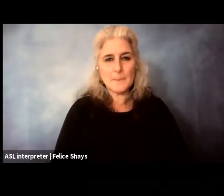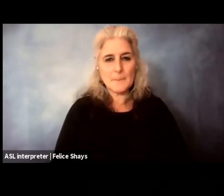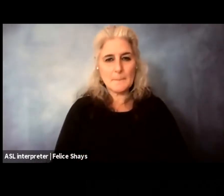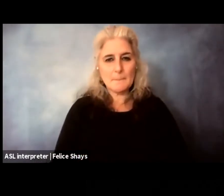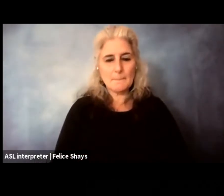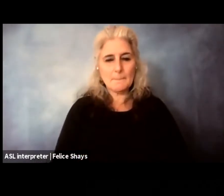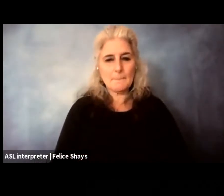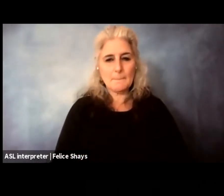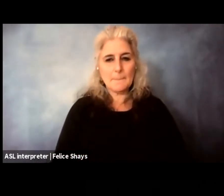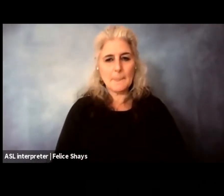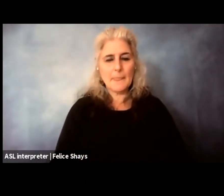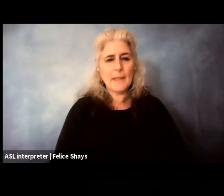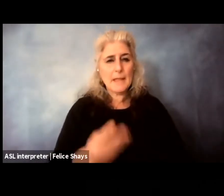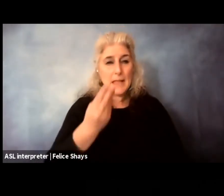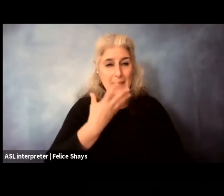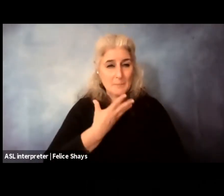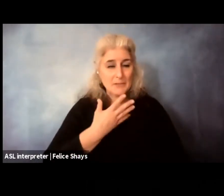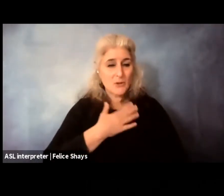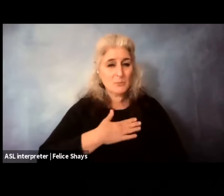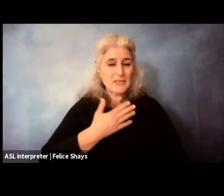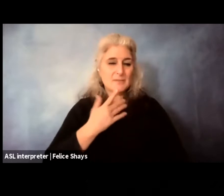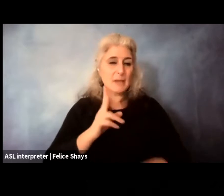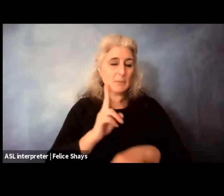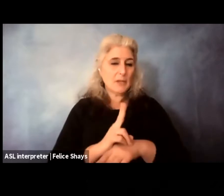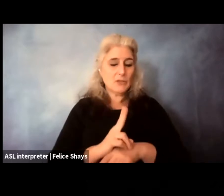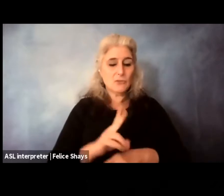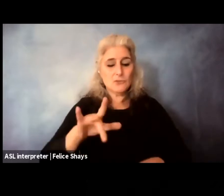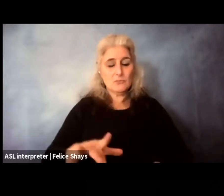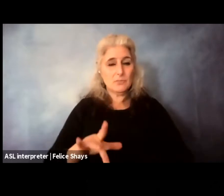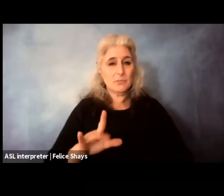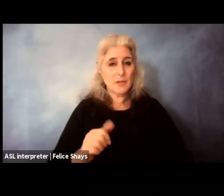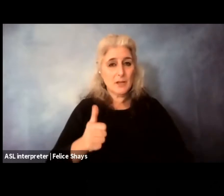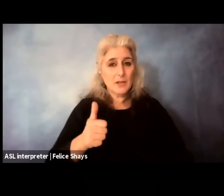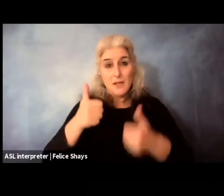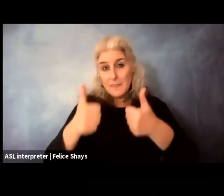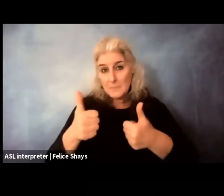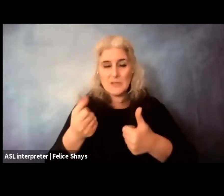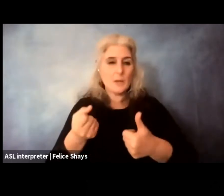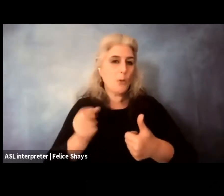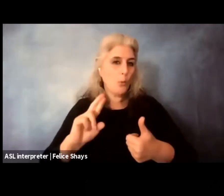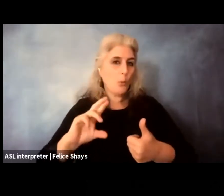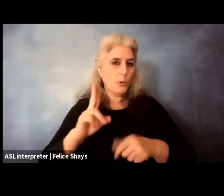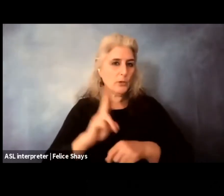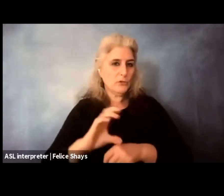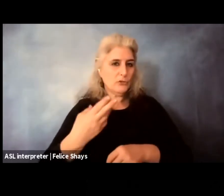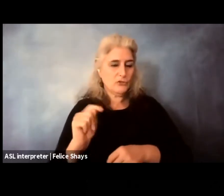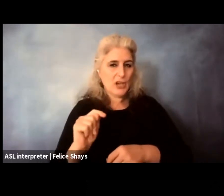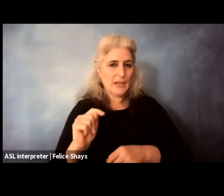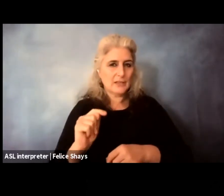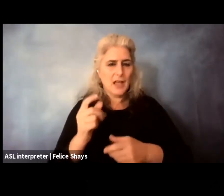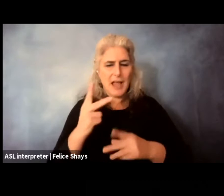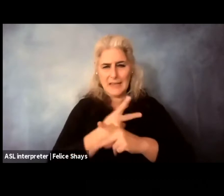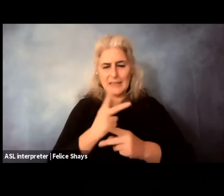giving me a signal, maybe using thumb up or using the chat feature so that I know how many people are